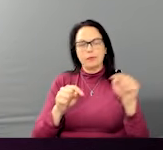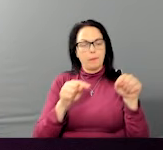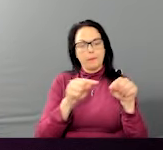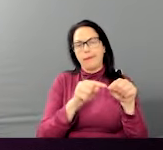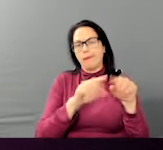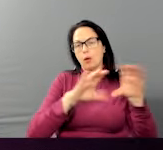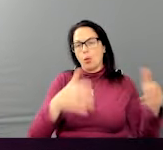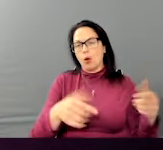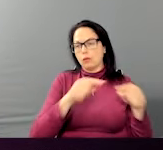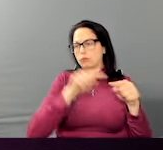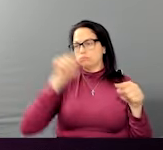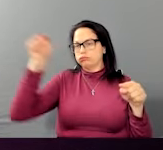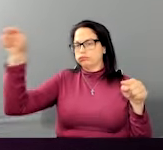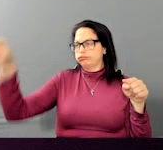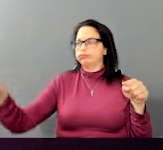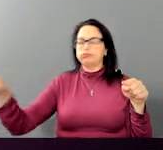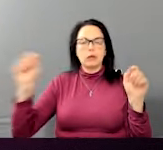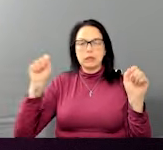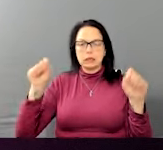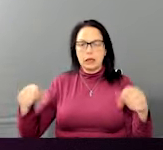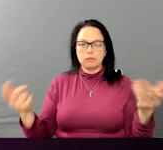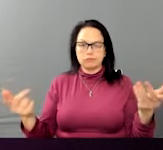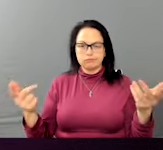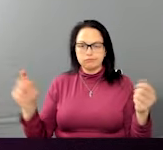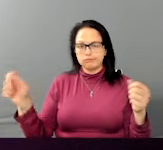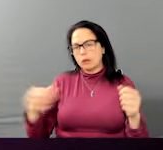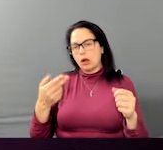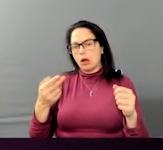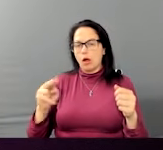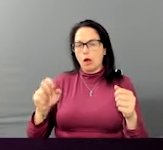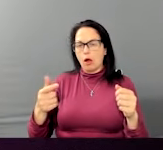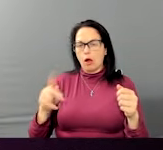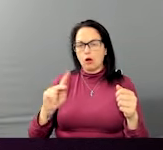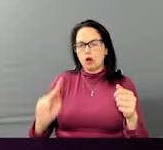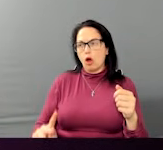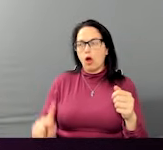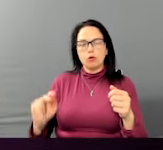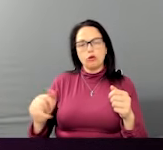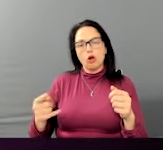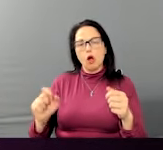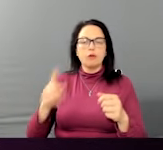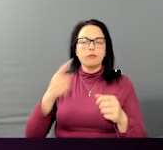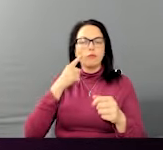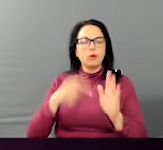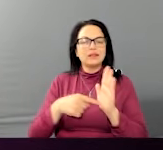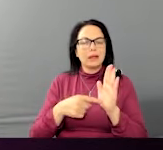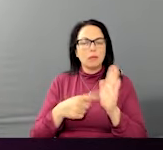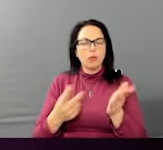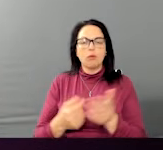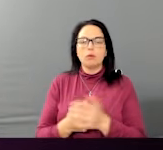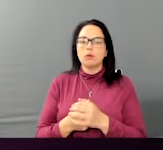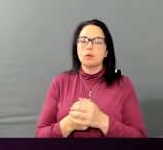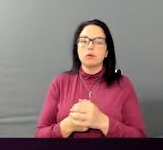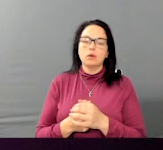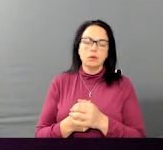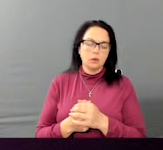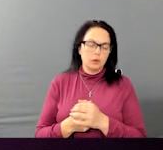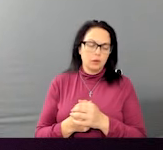in like 2 seconds. Less than, it looks like 1.6 is where you get your first full